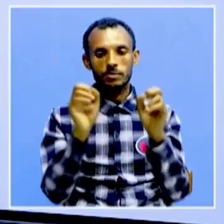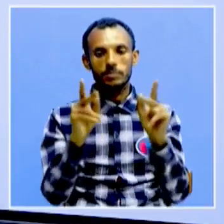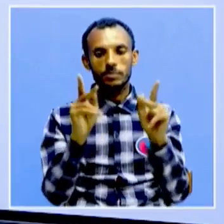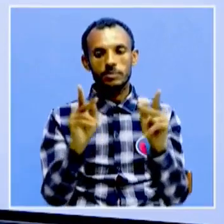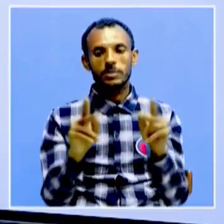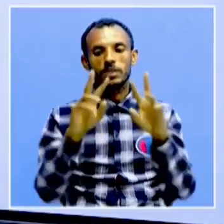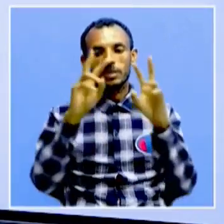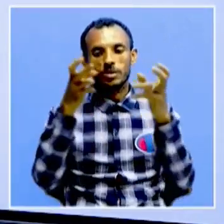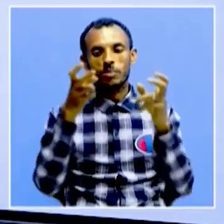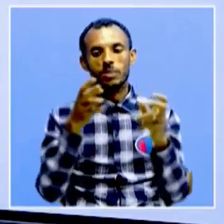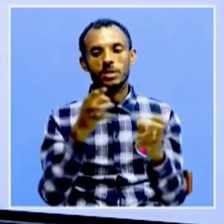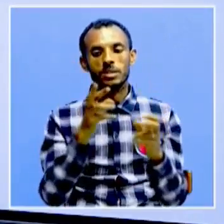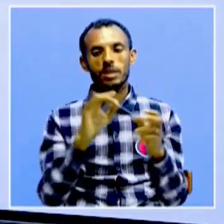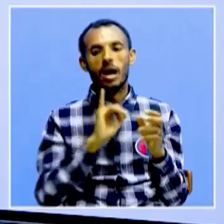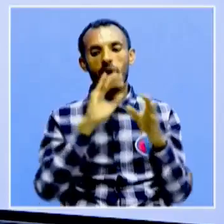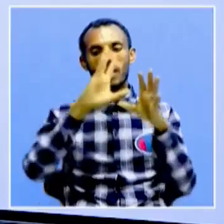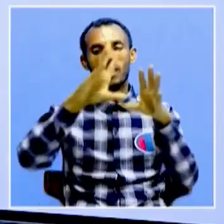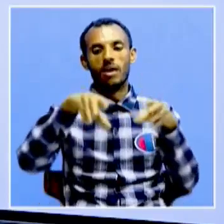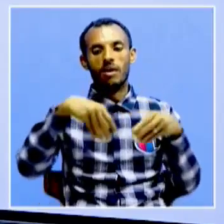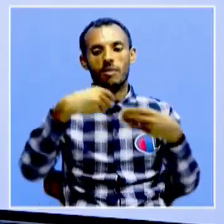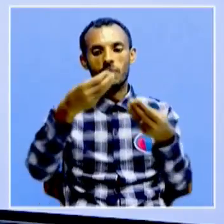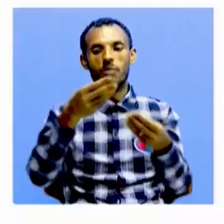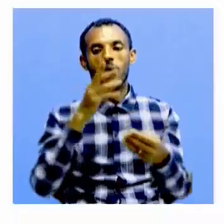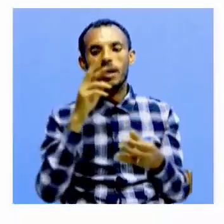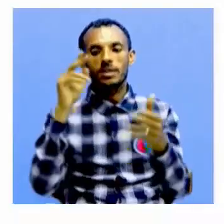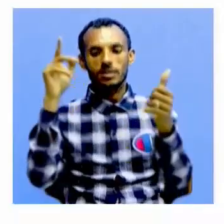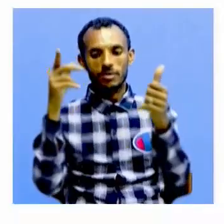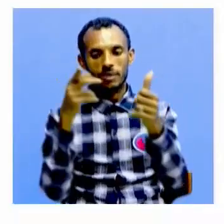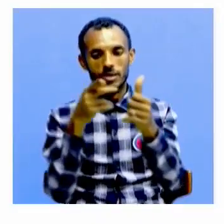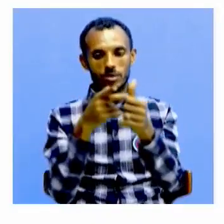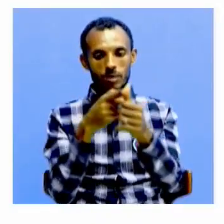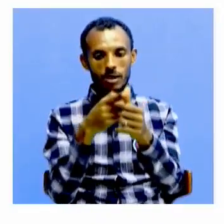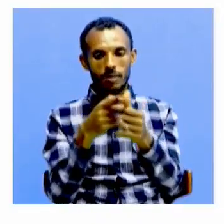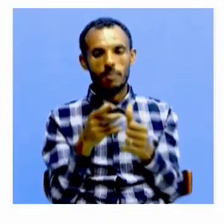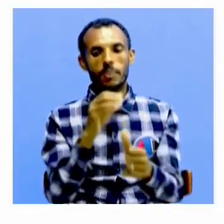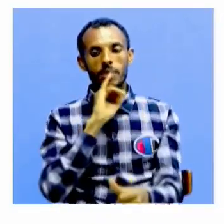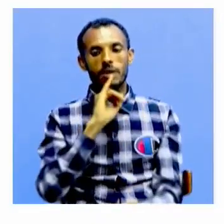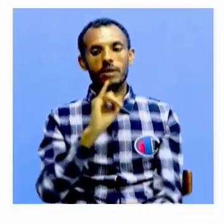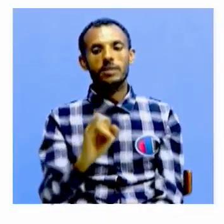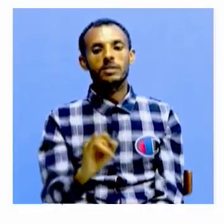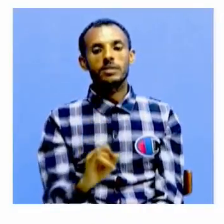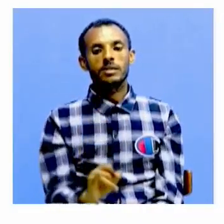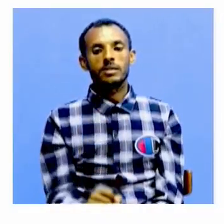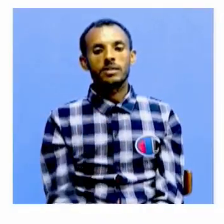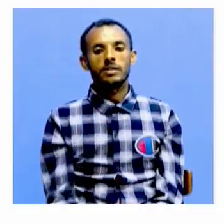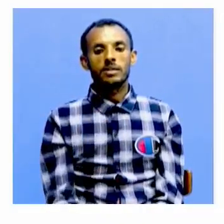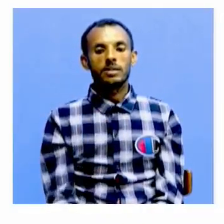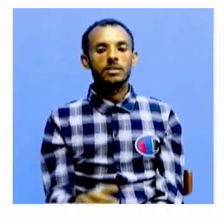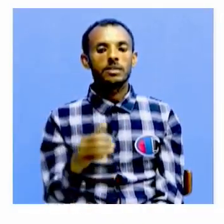The topics that I give you are, the first one is cell phones.